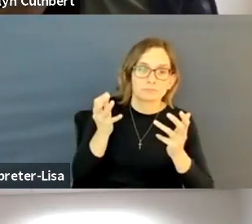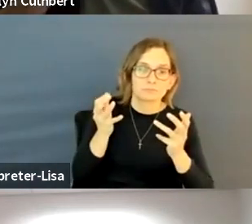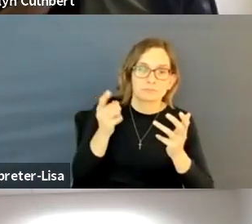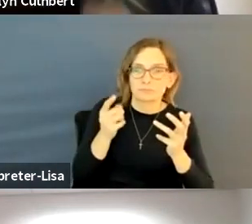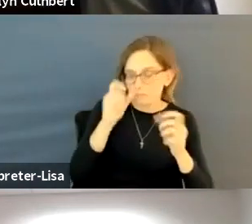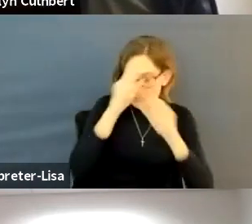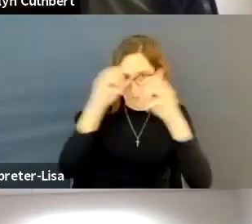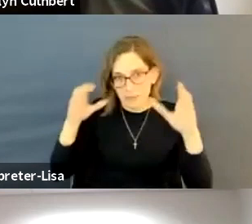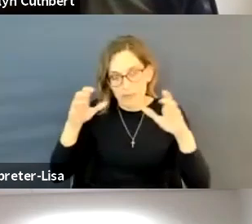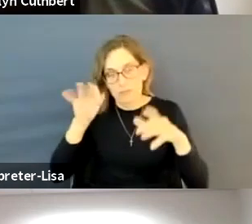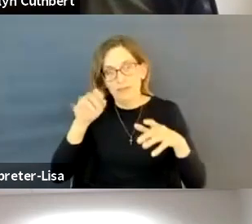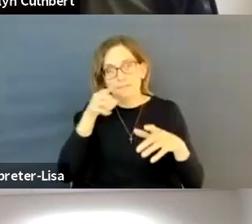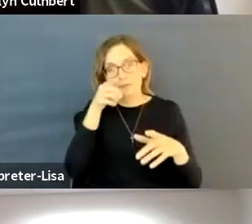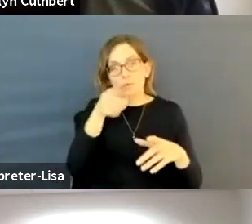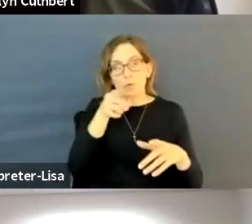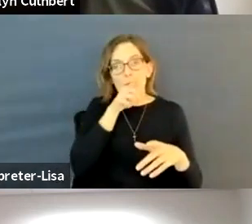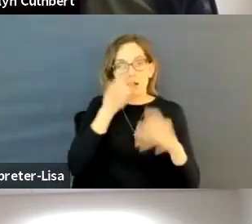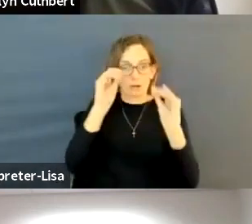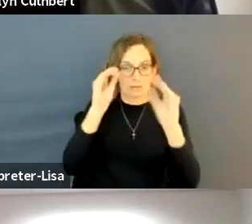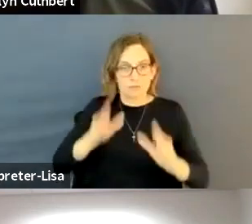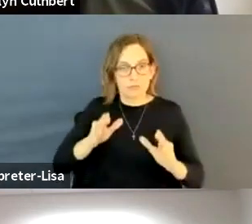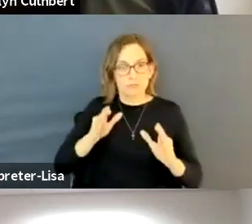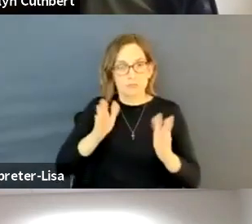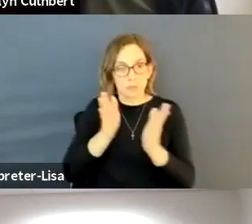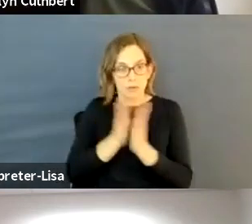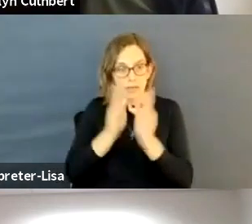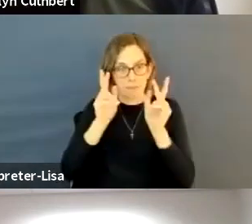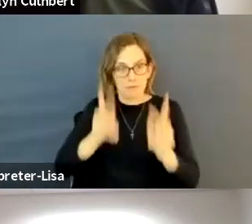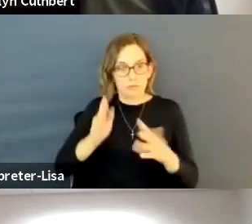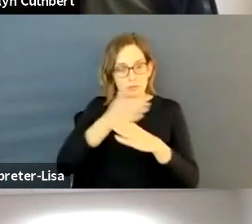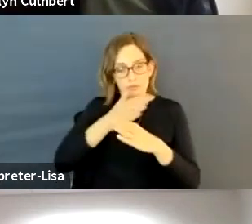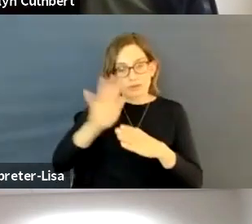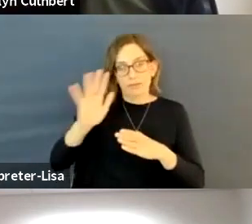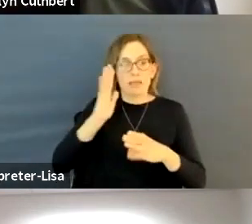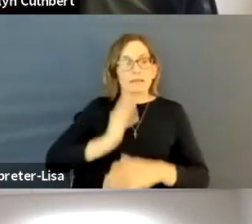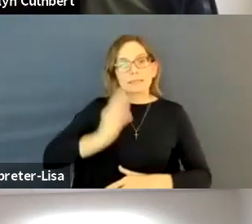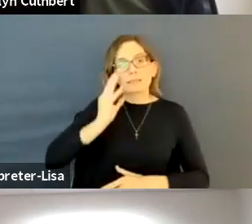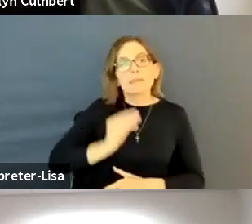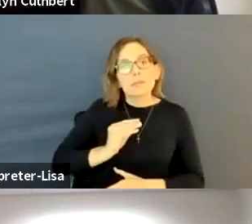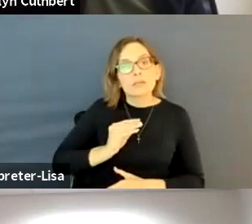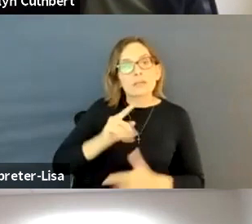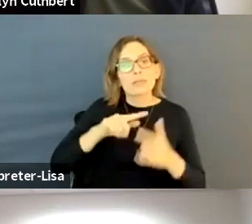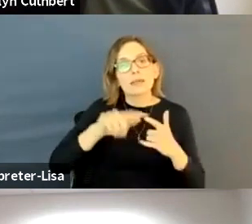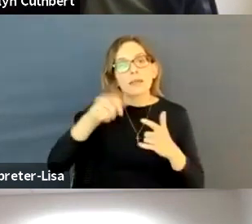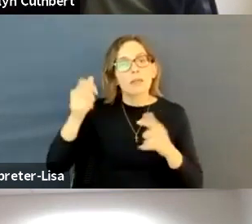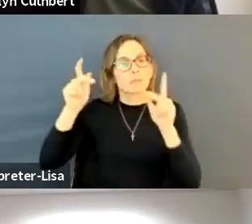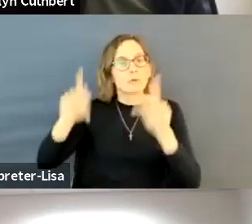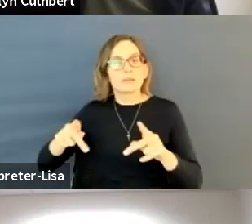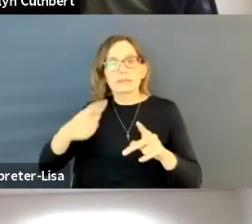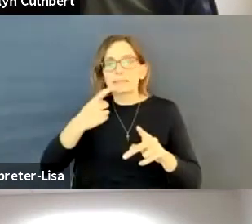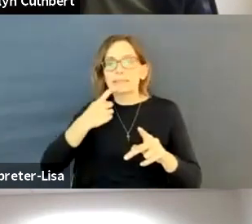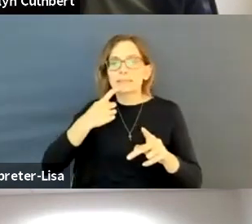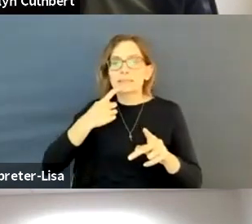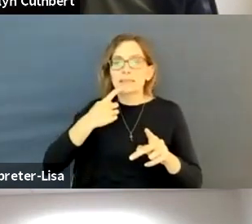if you were the instructor, you asked for someone to share their experiences, then somebody else says that you